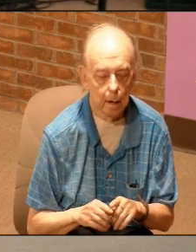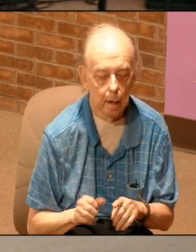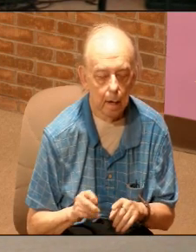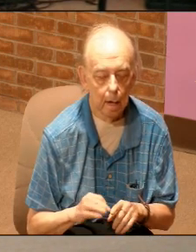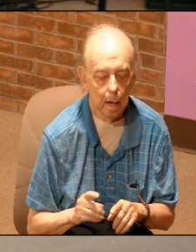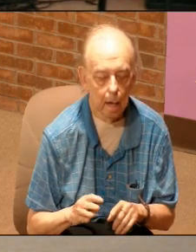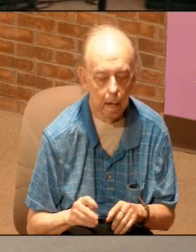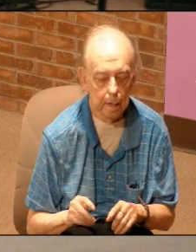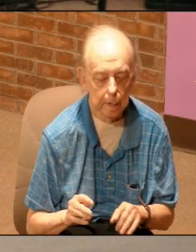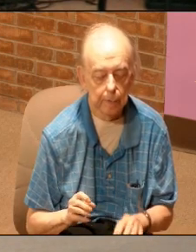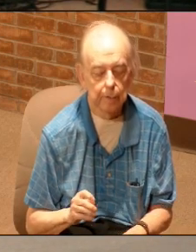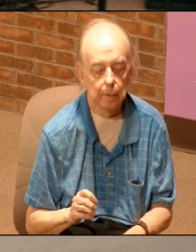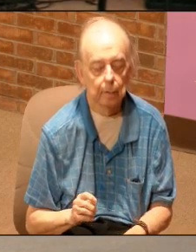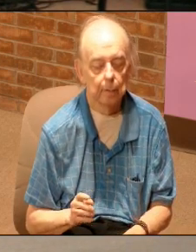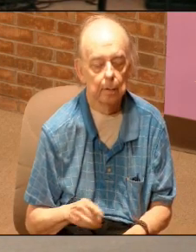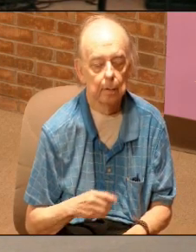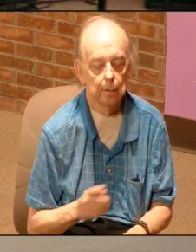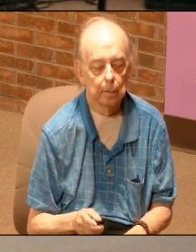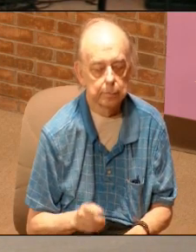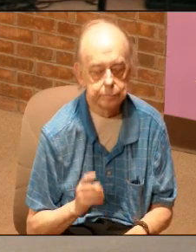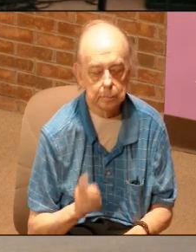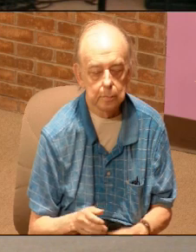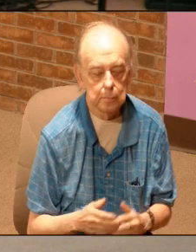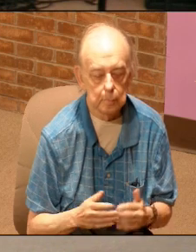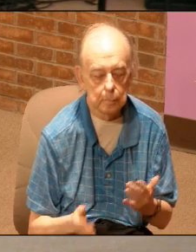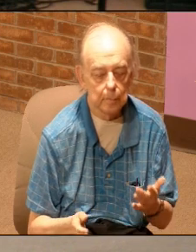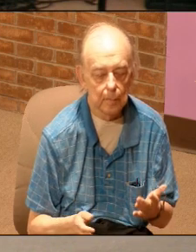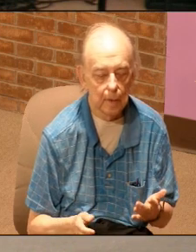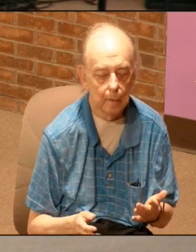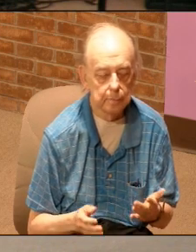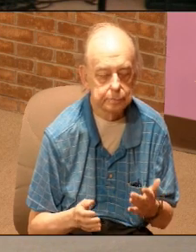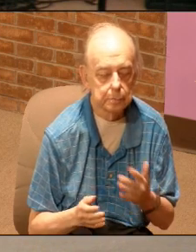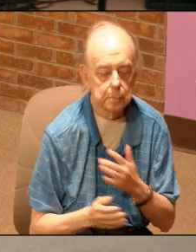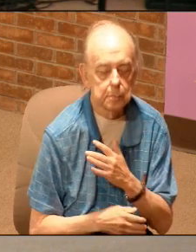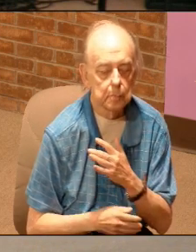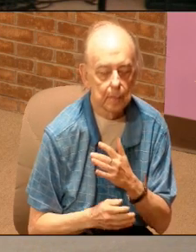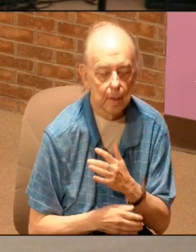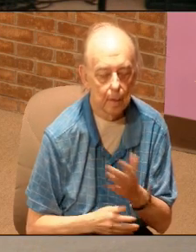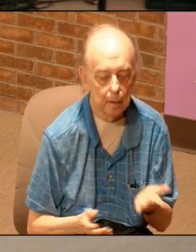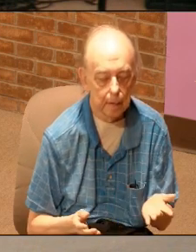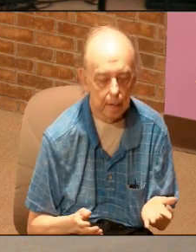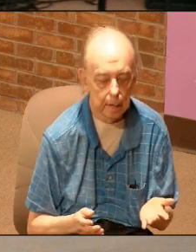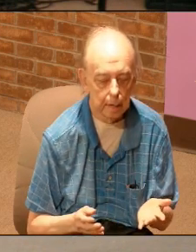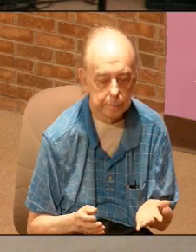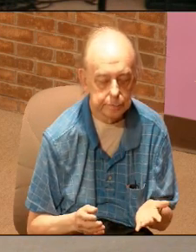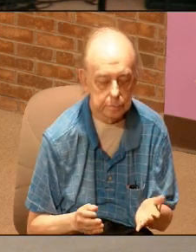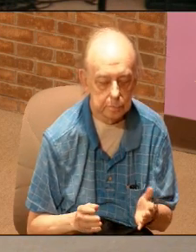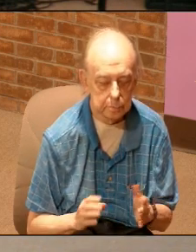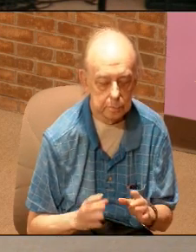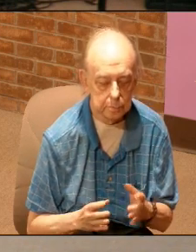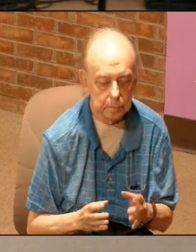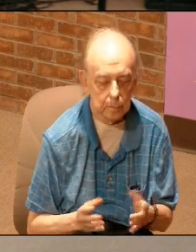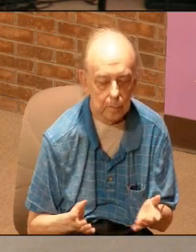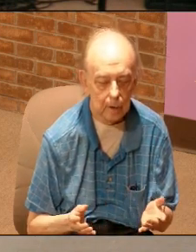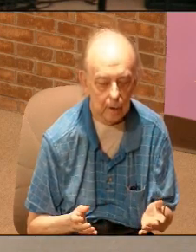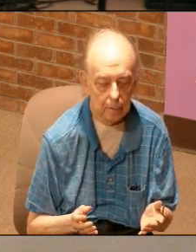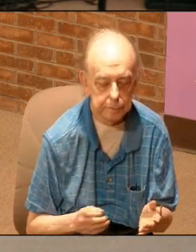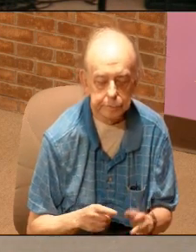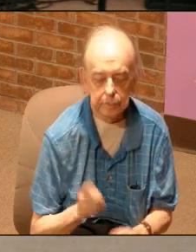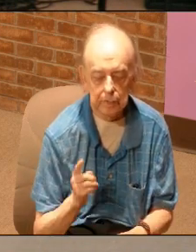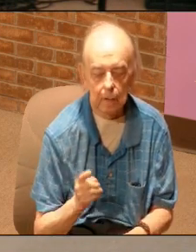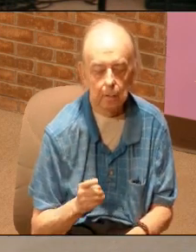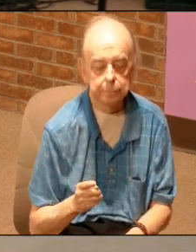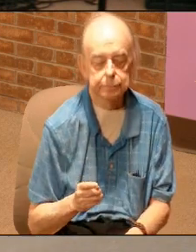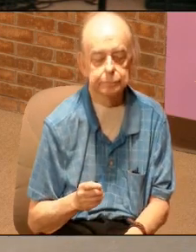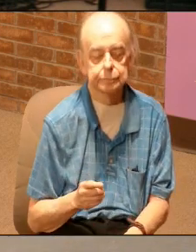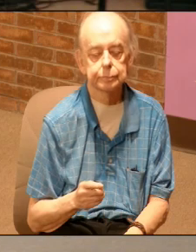candidates. Then we'll go on up from there to the county commissioners. We'll go to the county boards. But then what we'll do is we'll go on up